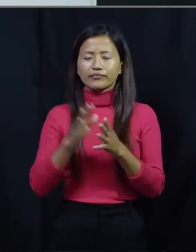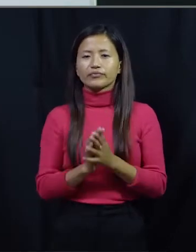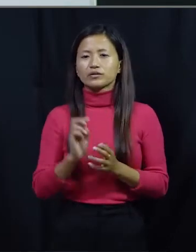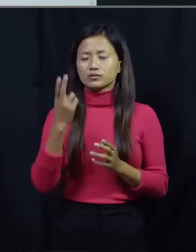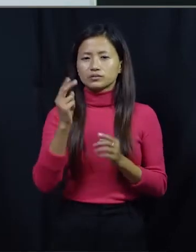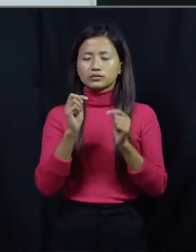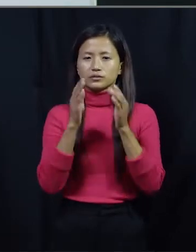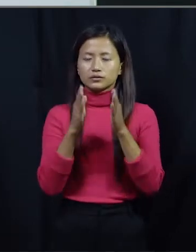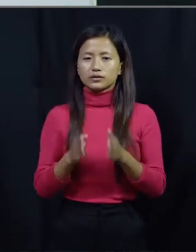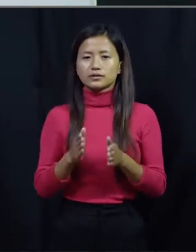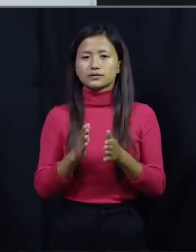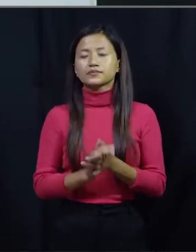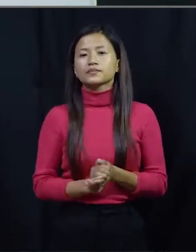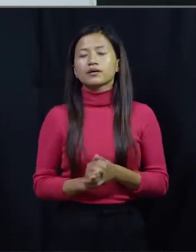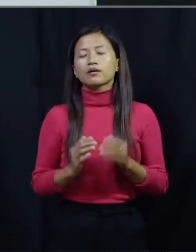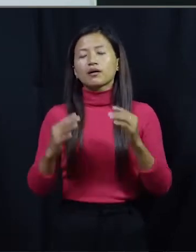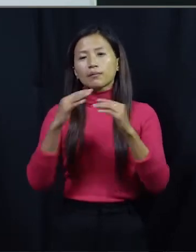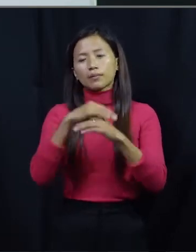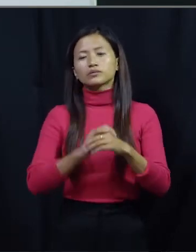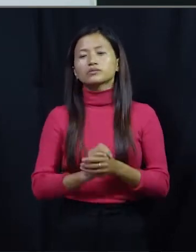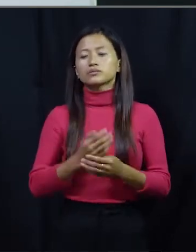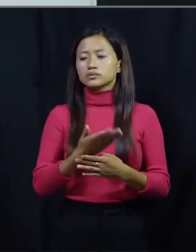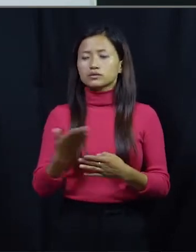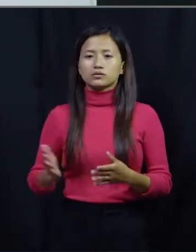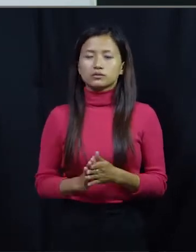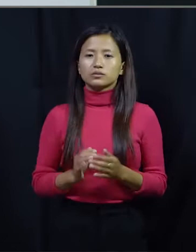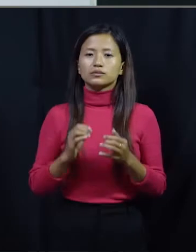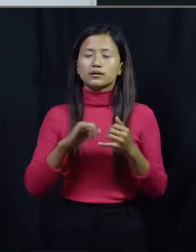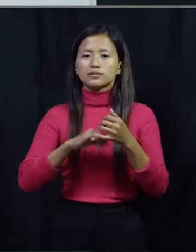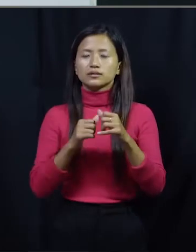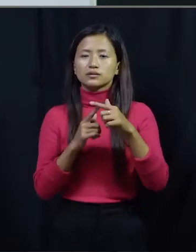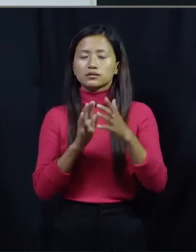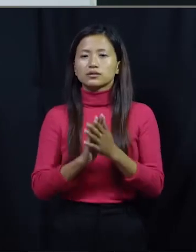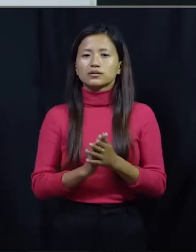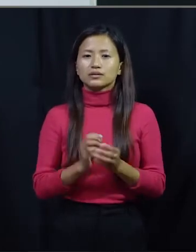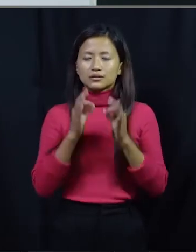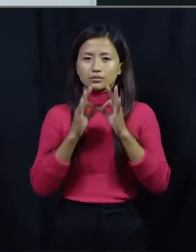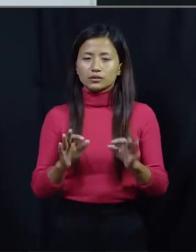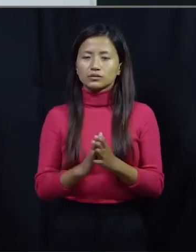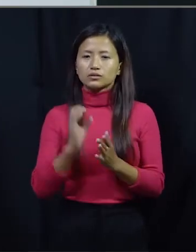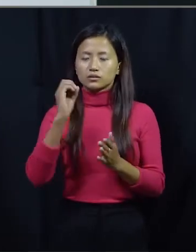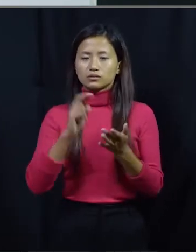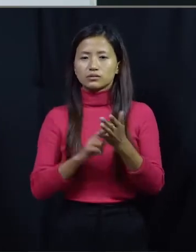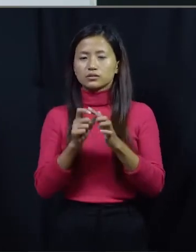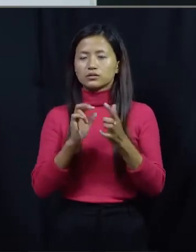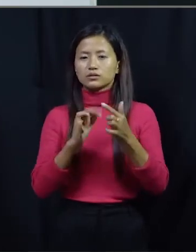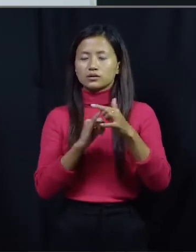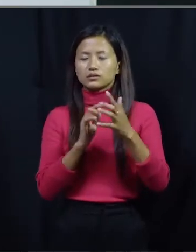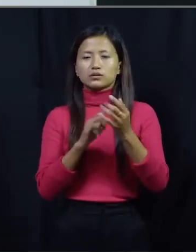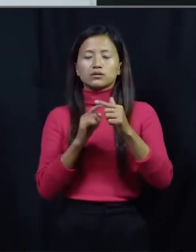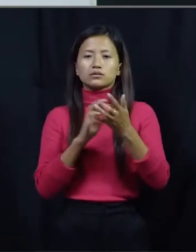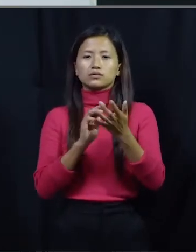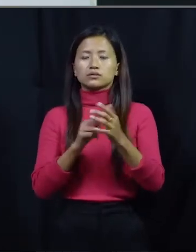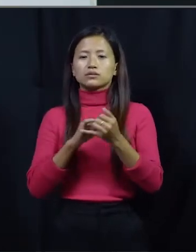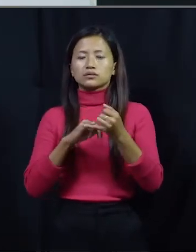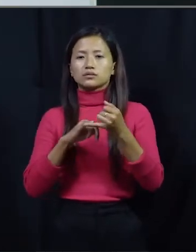two sets. Okay, among those which satisfies two special conditions, especially two special conditions,